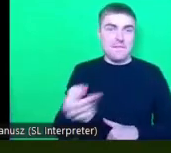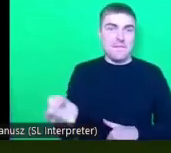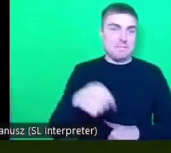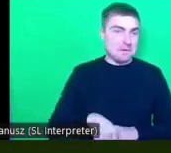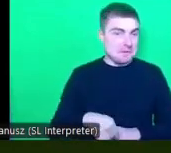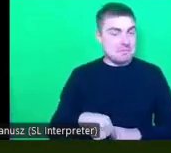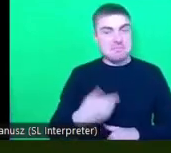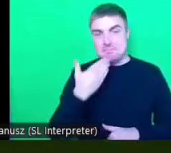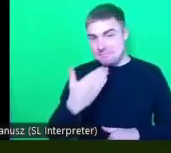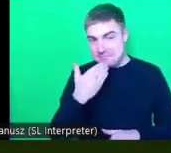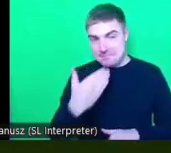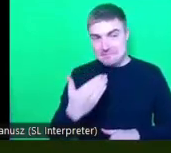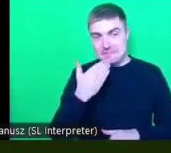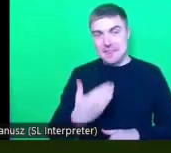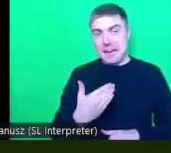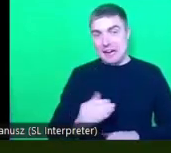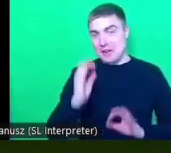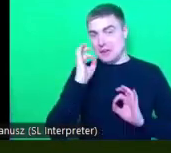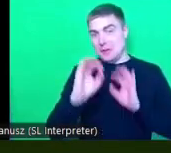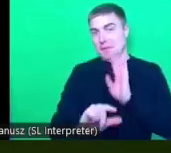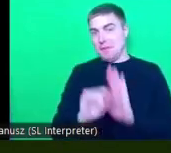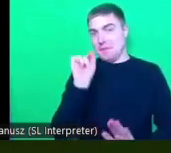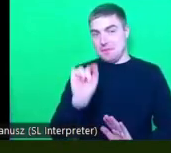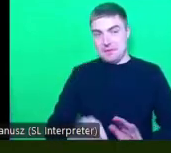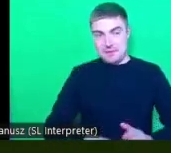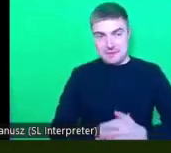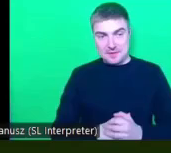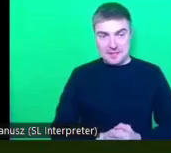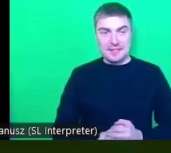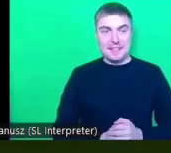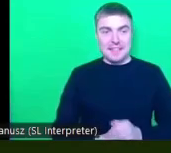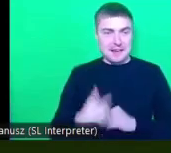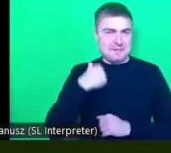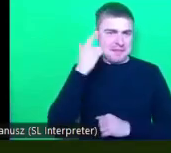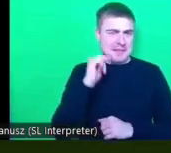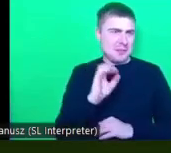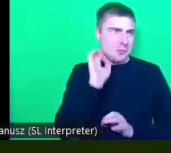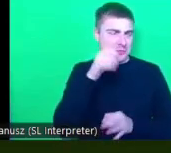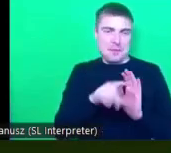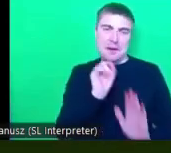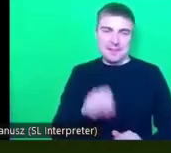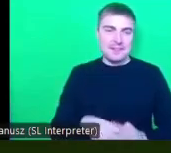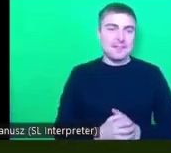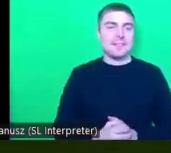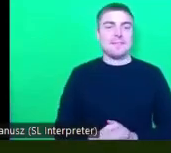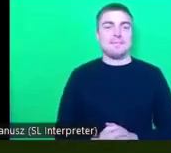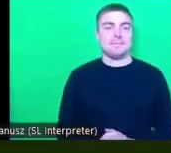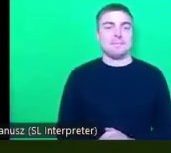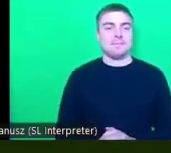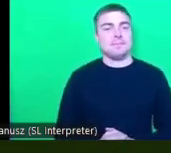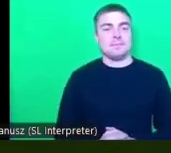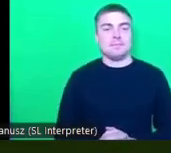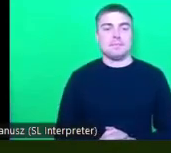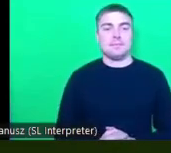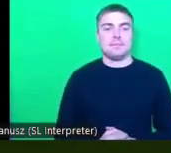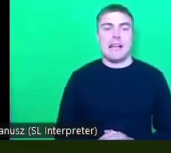not a good choice, but maybe a good choice for now. I'm actually a little bit worried for this talk.